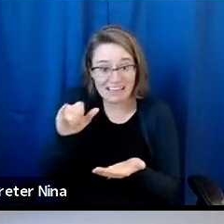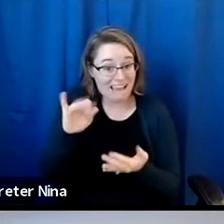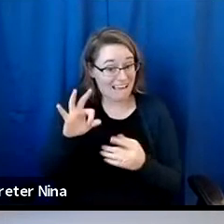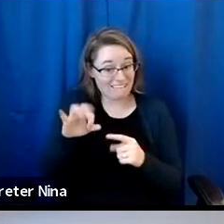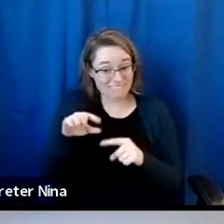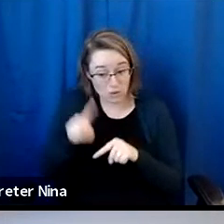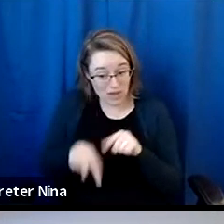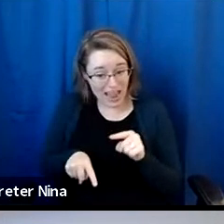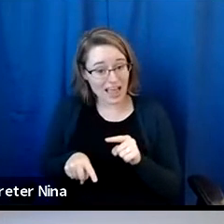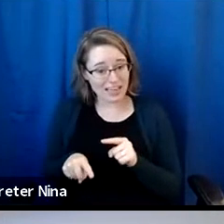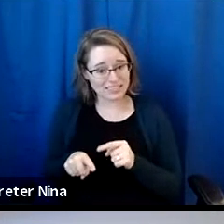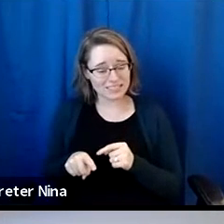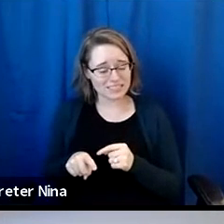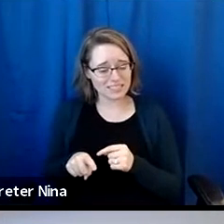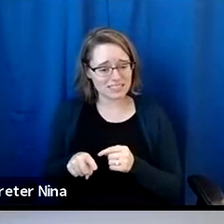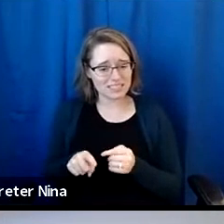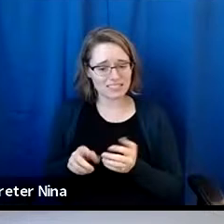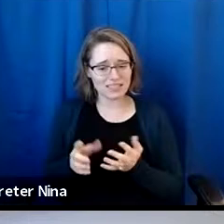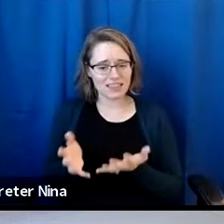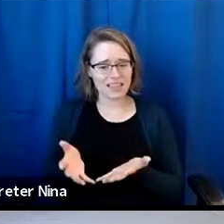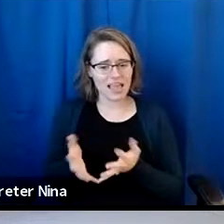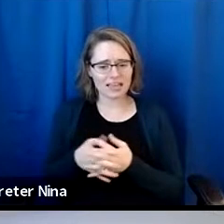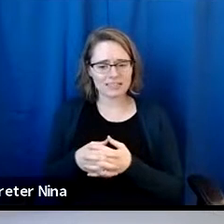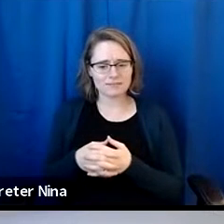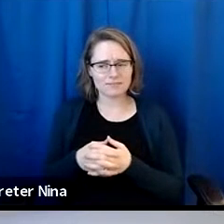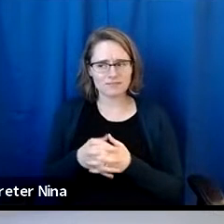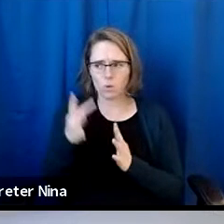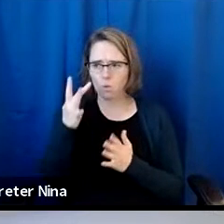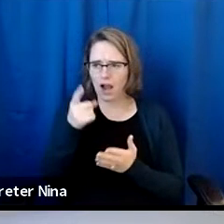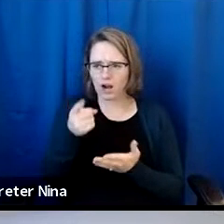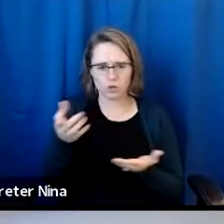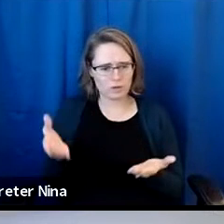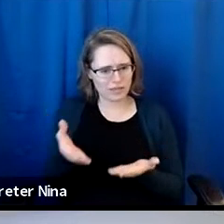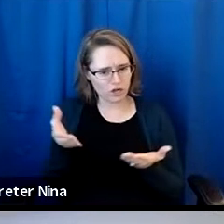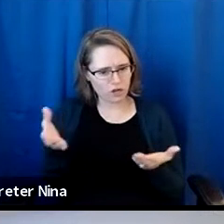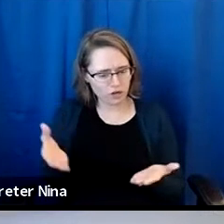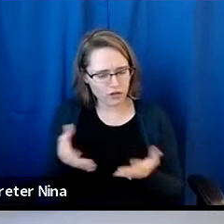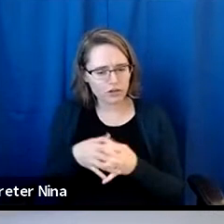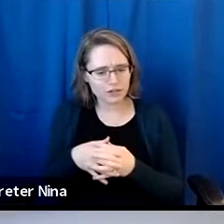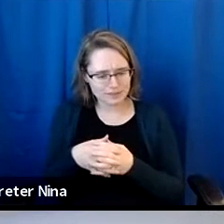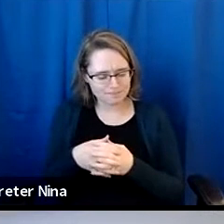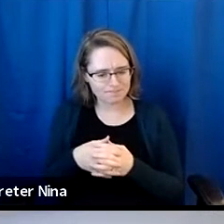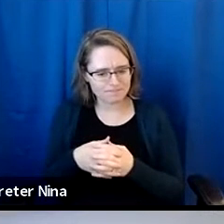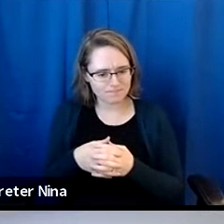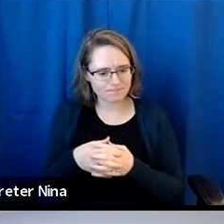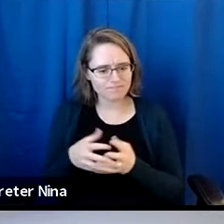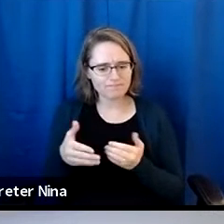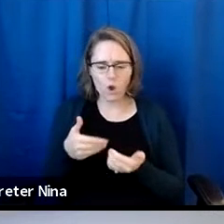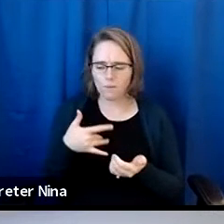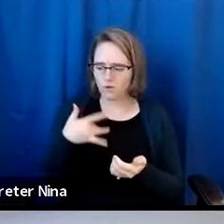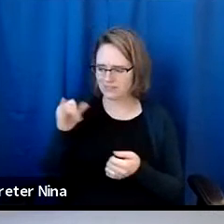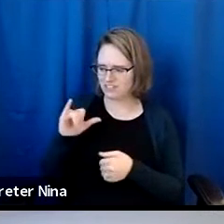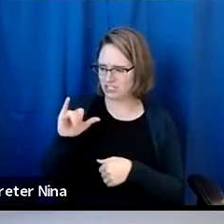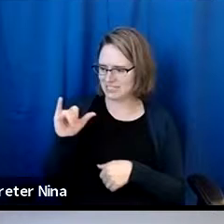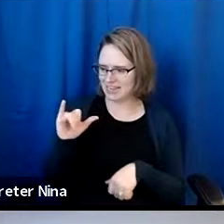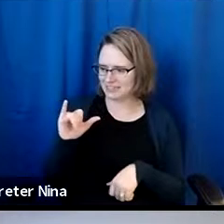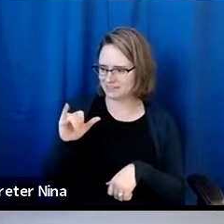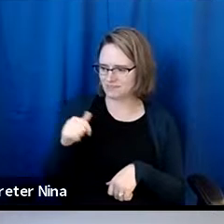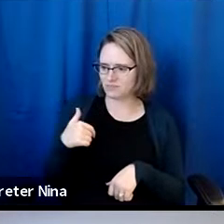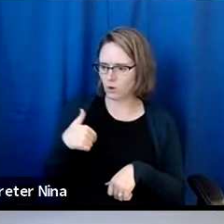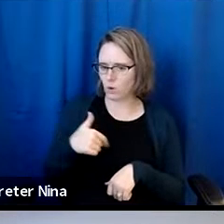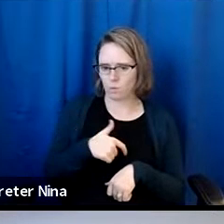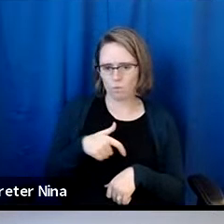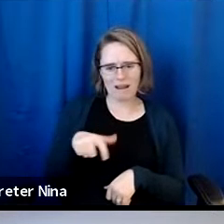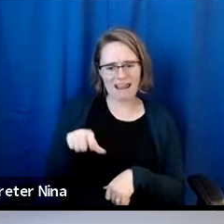that, then why are you here? It almost feels as if, we have to